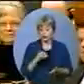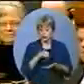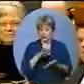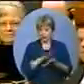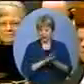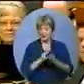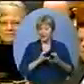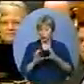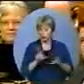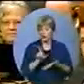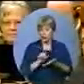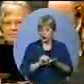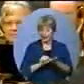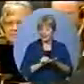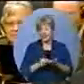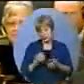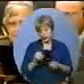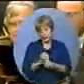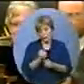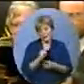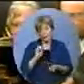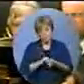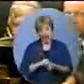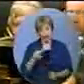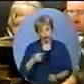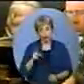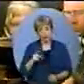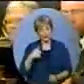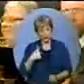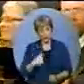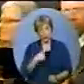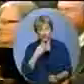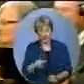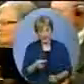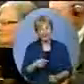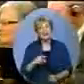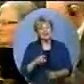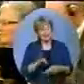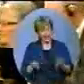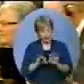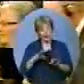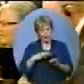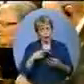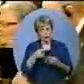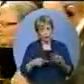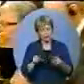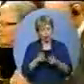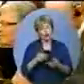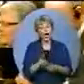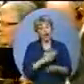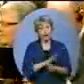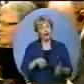and conditions for approving the investment be public, Mr. Speaker. Absolutely. That's why it's in the press